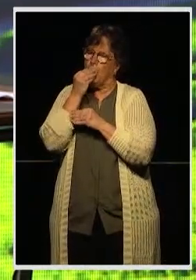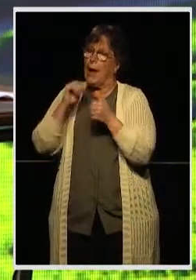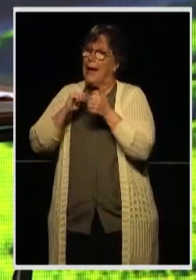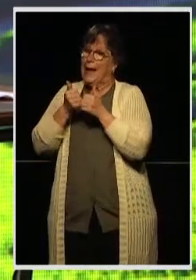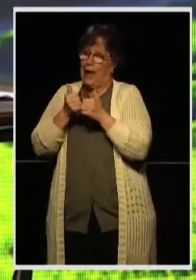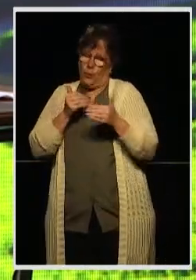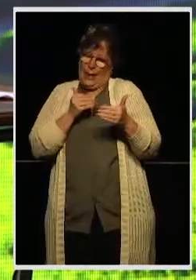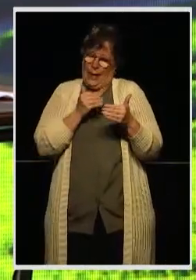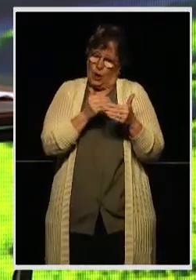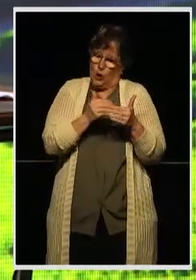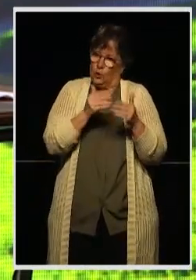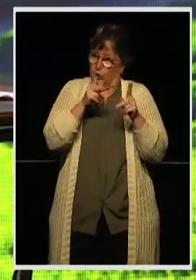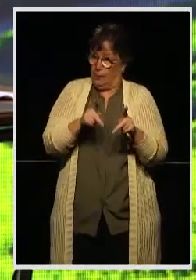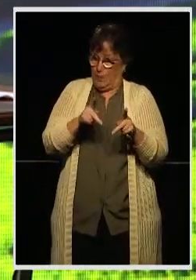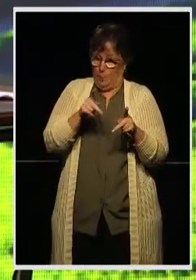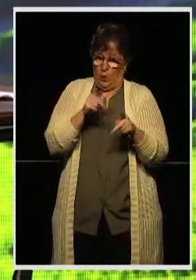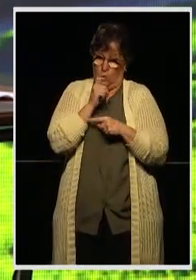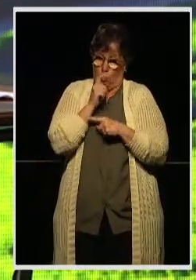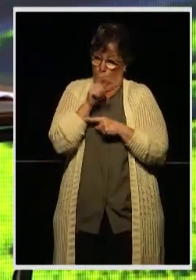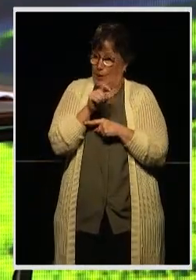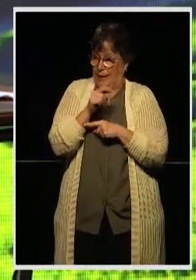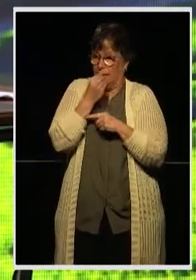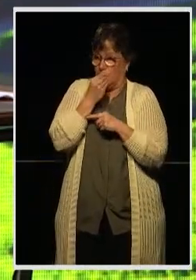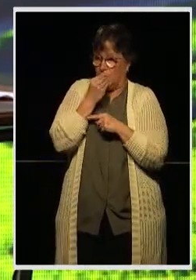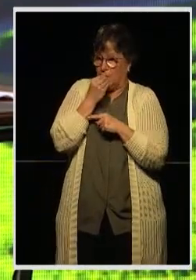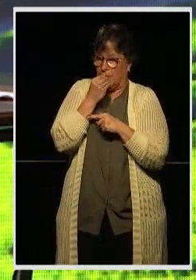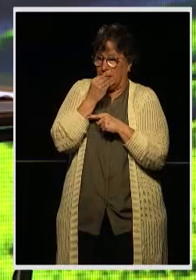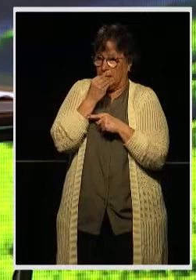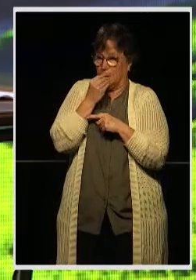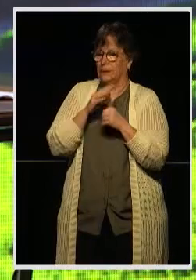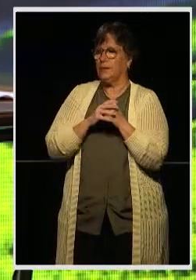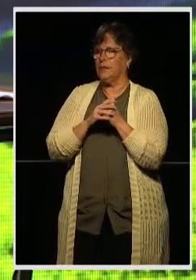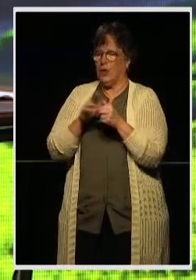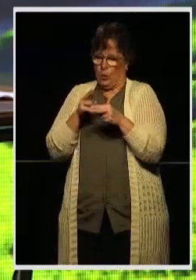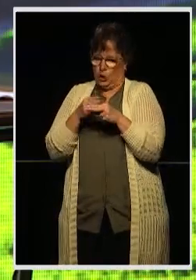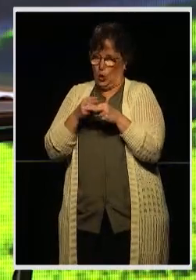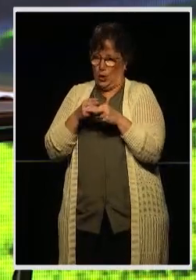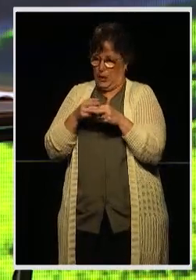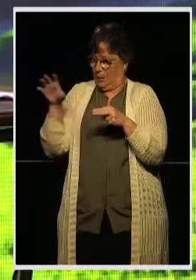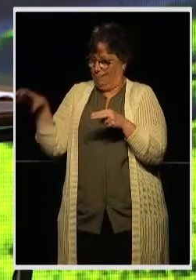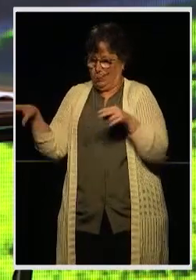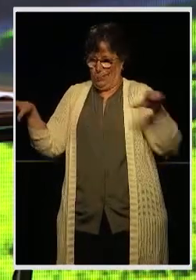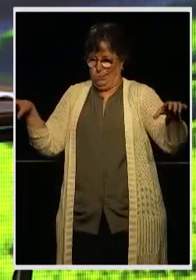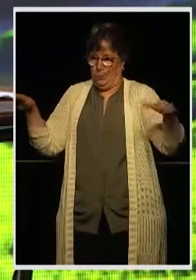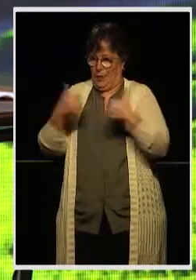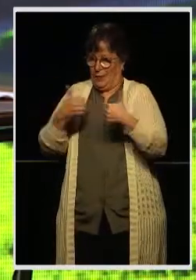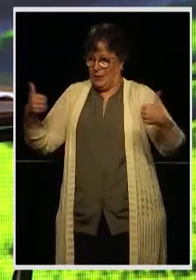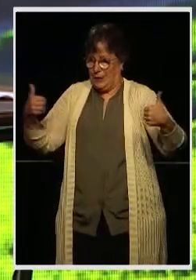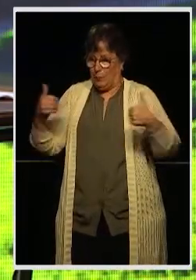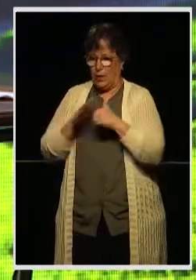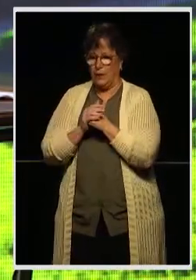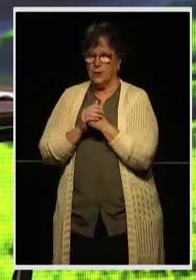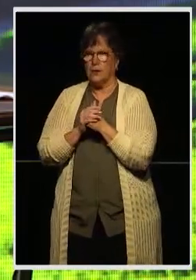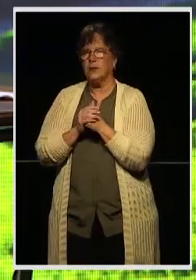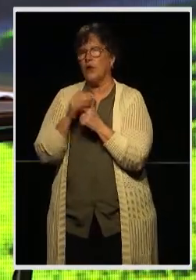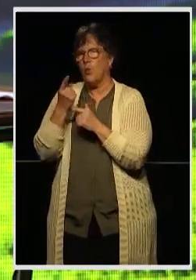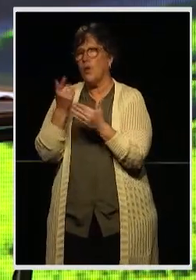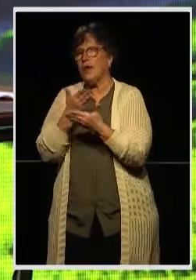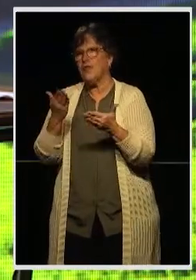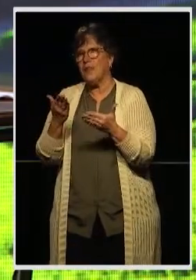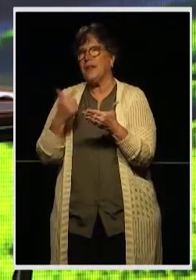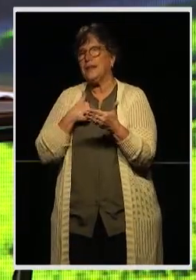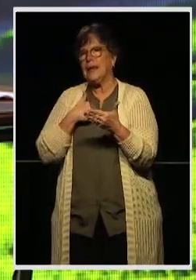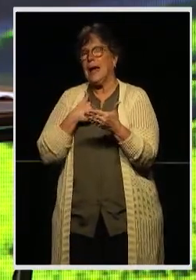sort of transportation line. So those are some of the things we think of. And then in terms of the overall greenhouse gas footprint, one thing I always bring up